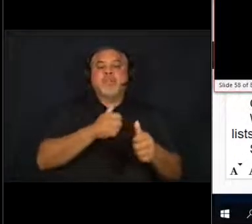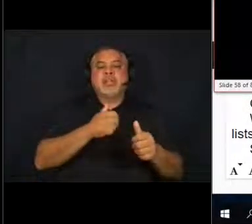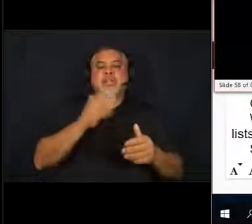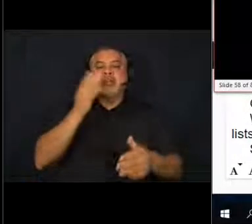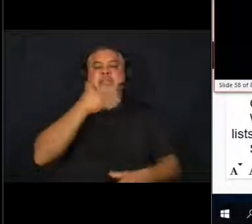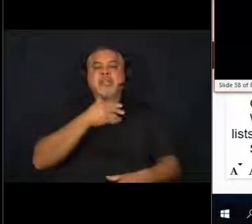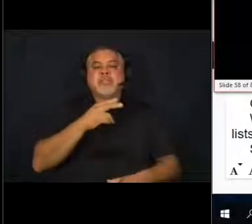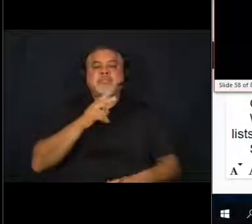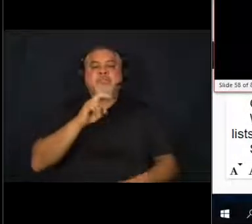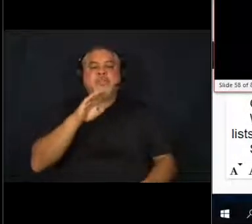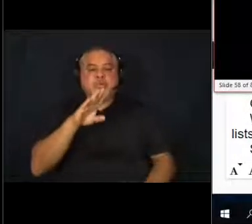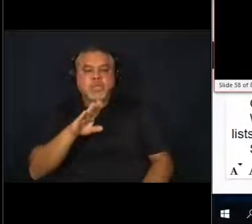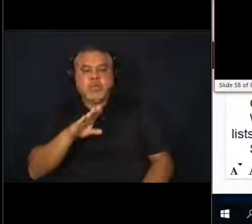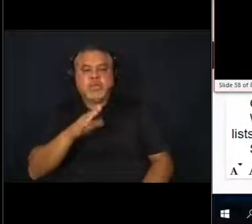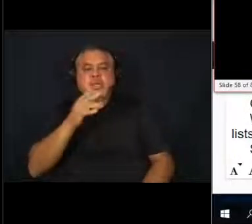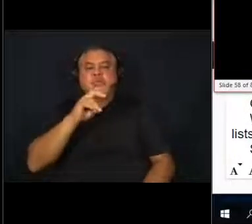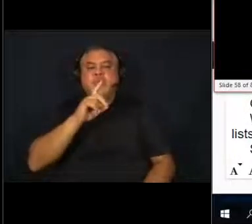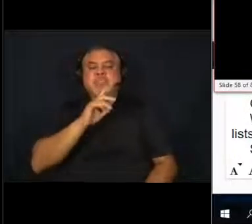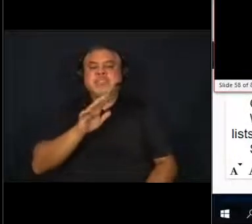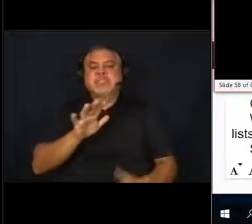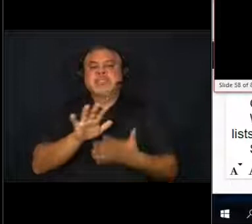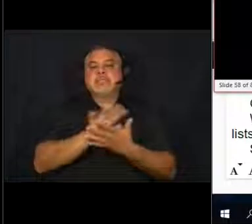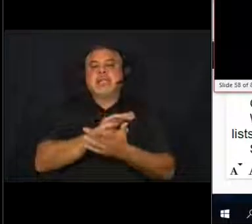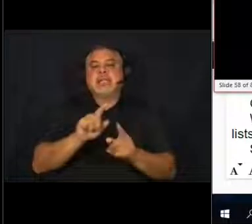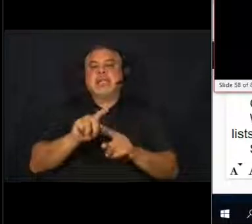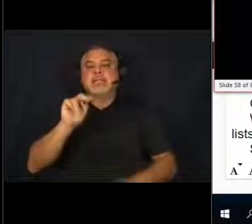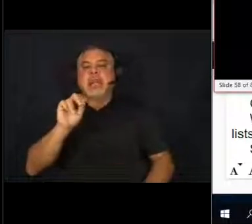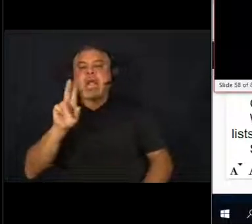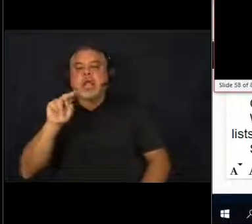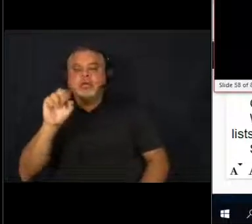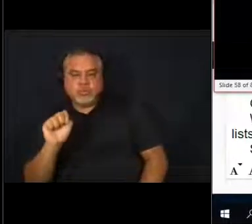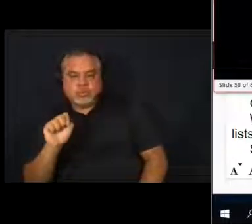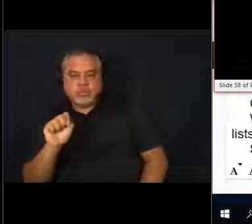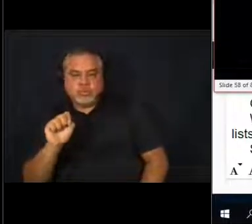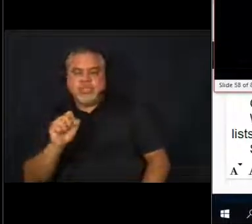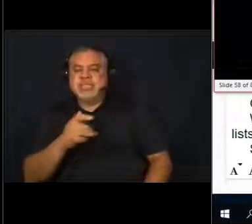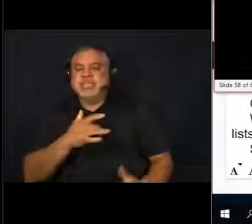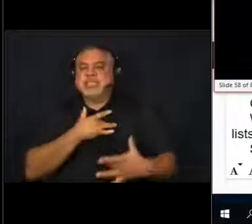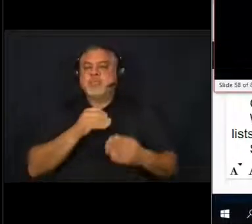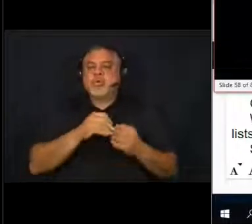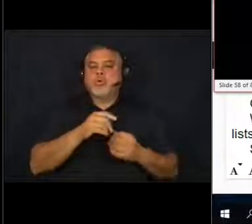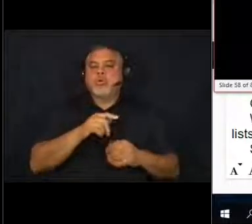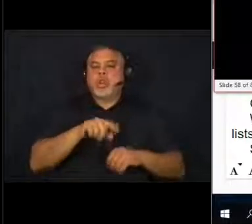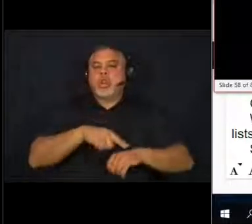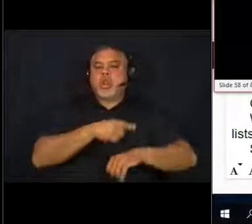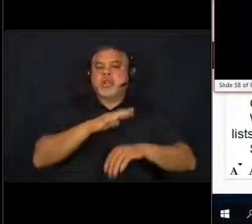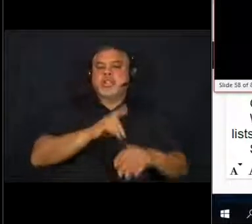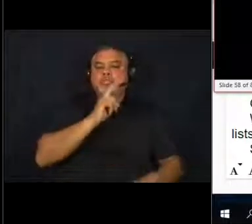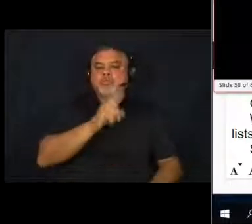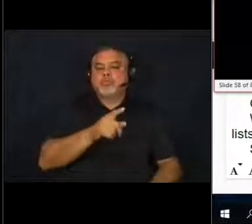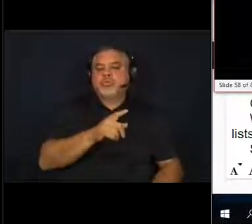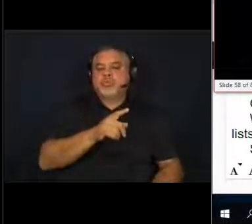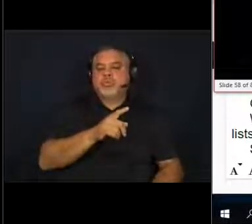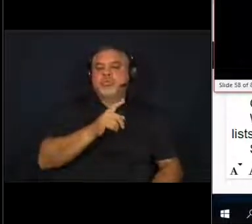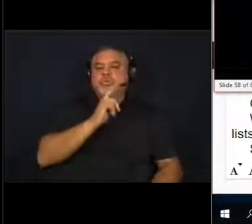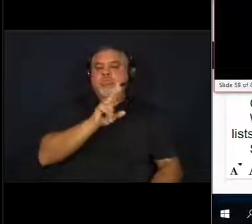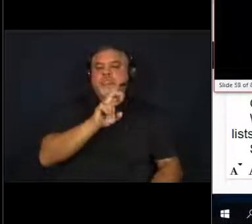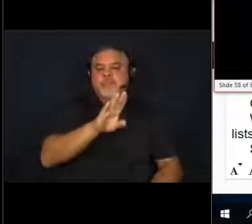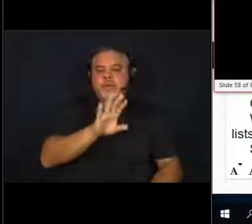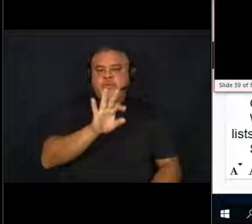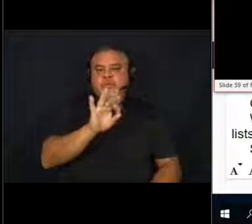verbs are verbs that are disguised as nouns. They're generally longer than their true verb